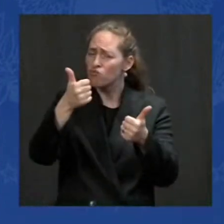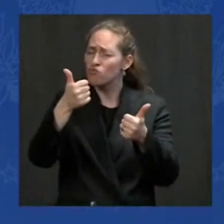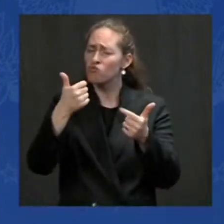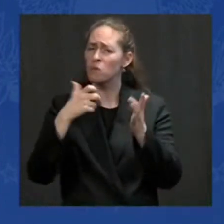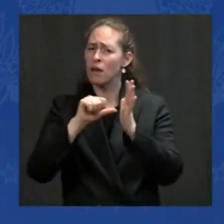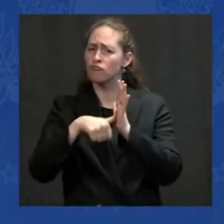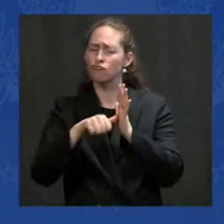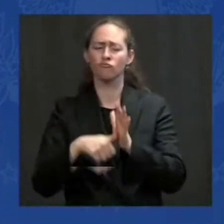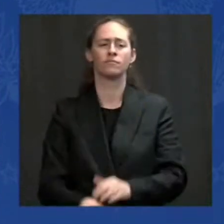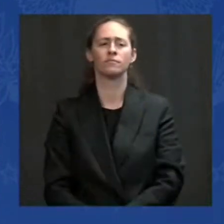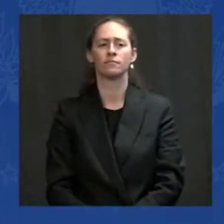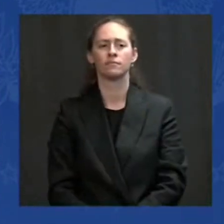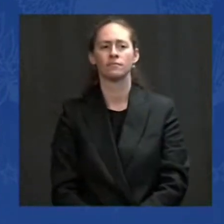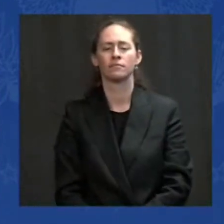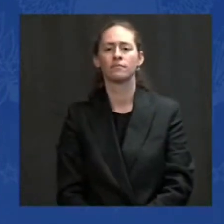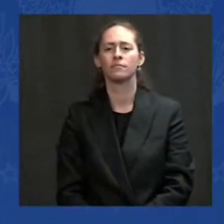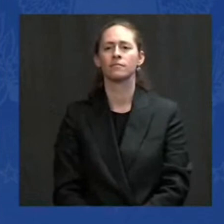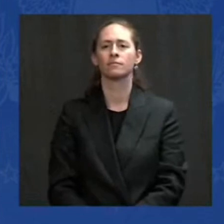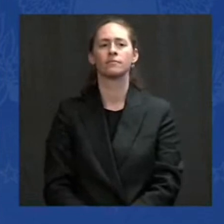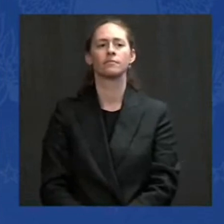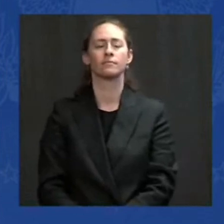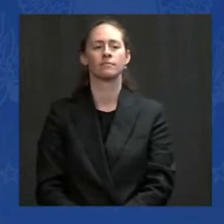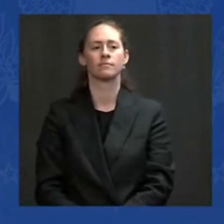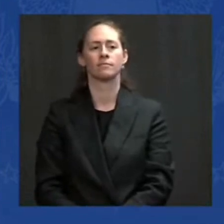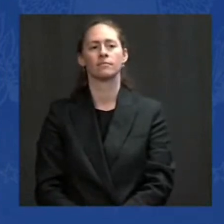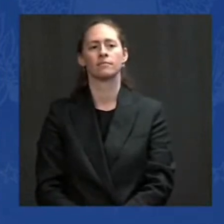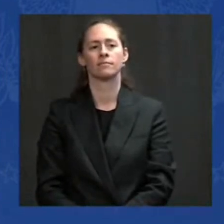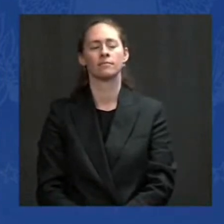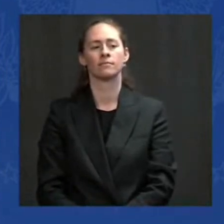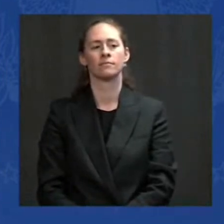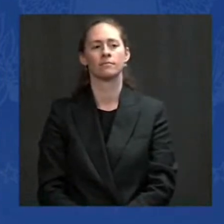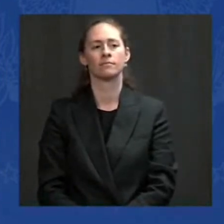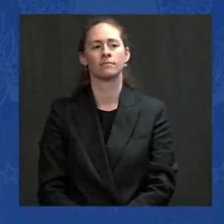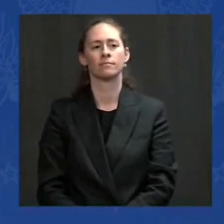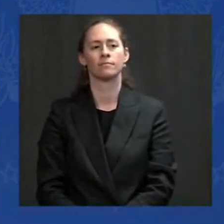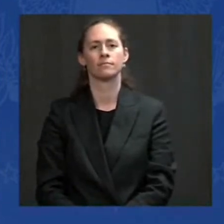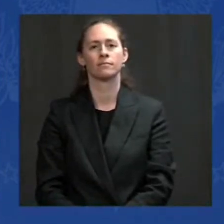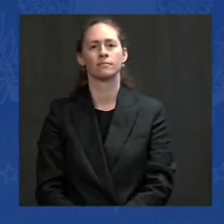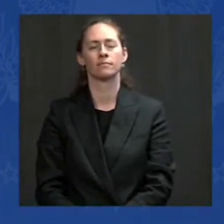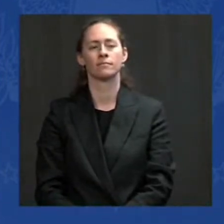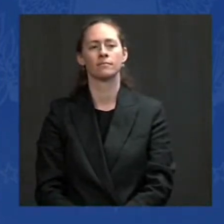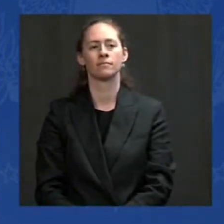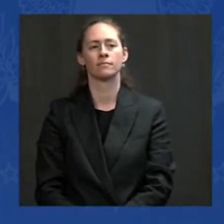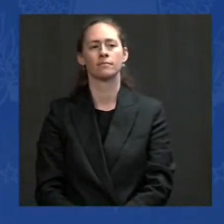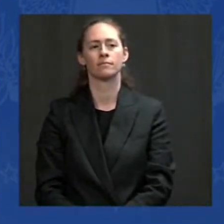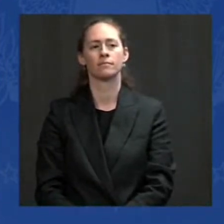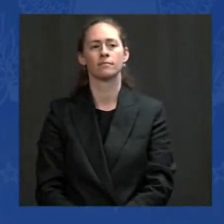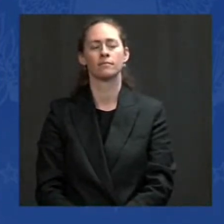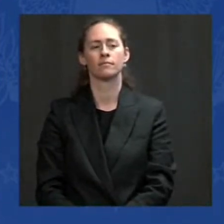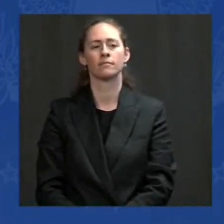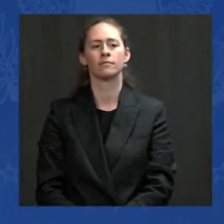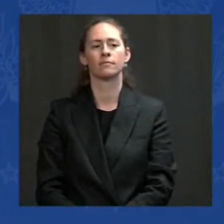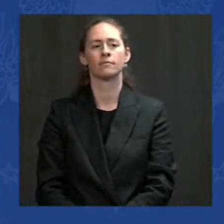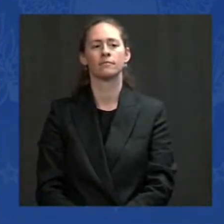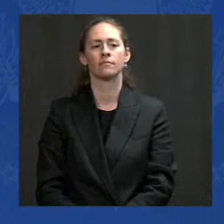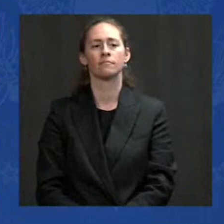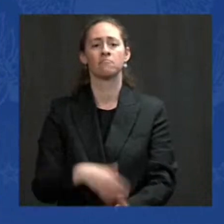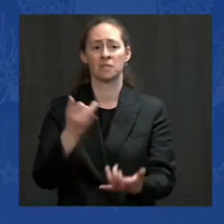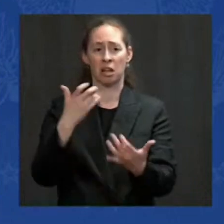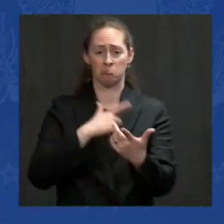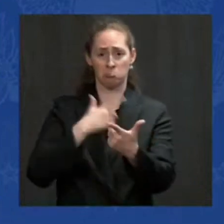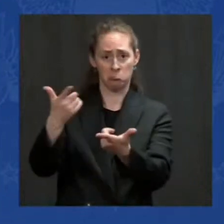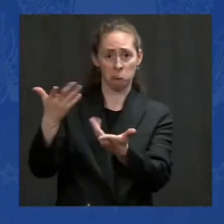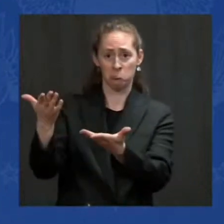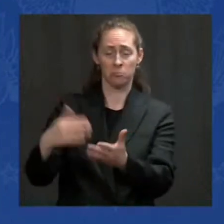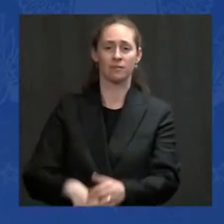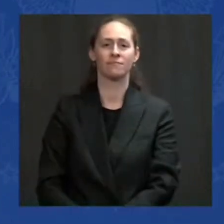a high degree of viral dynamics and a low degree of vaccination. But Rochelle, why don't you comment further? Yeah, I